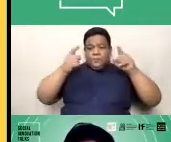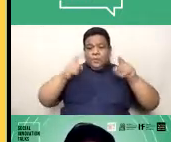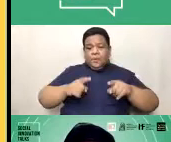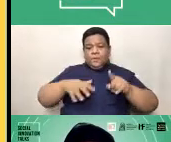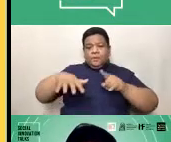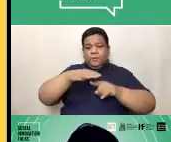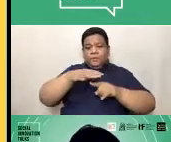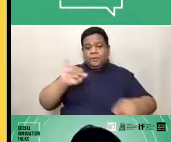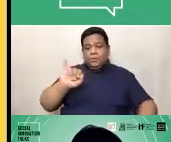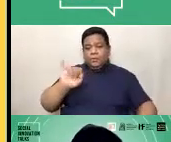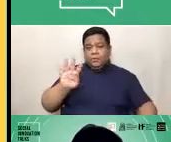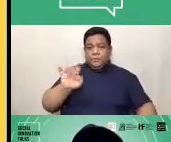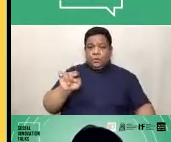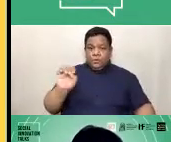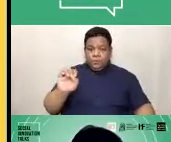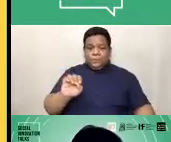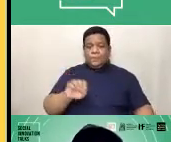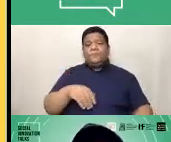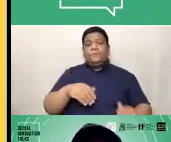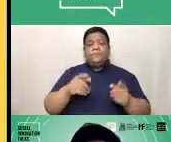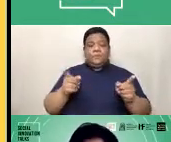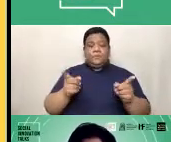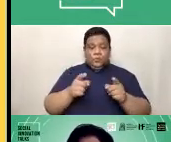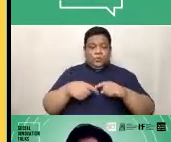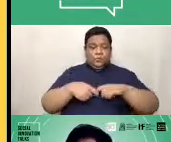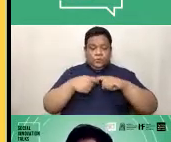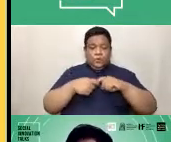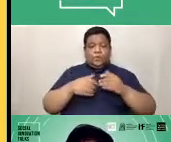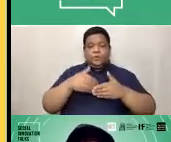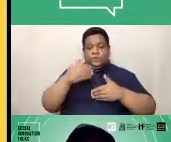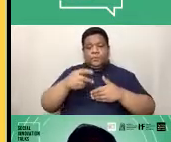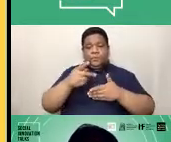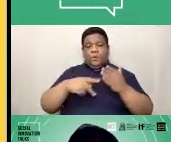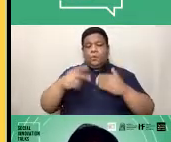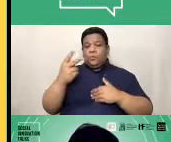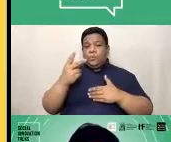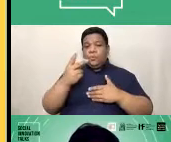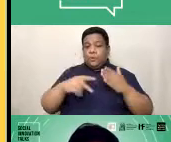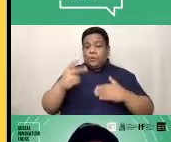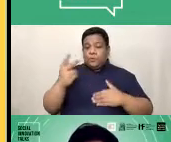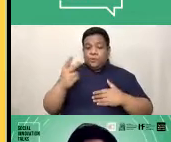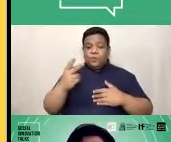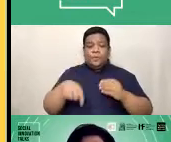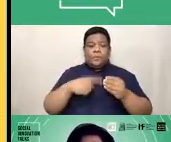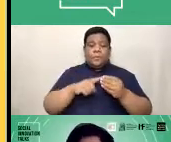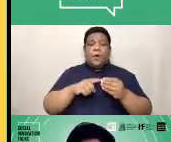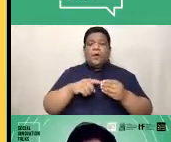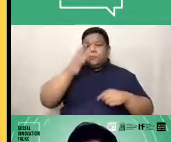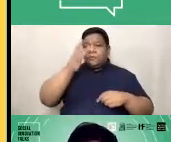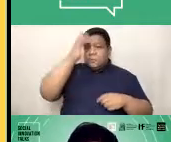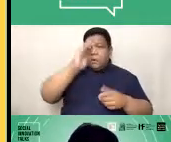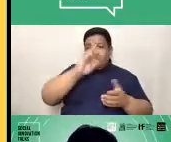4.0. Then we're going to have a short break, then move on to part 2. And in part 2, we're going to first talk about smart